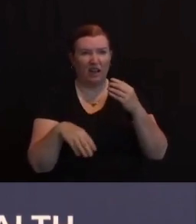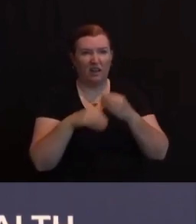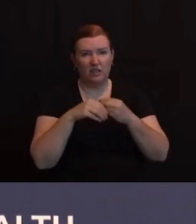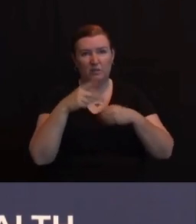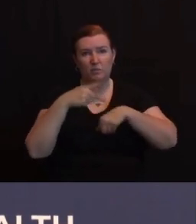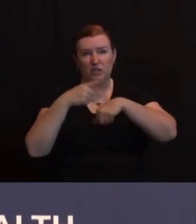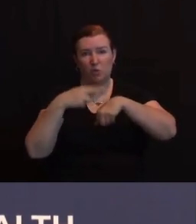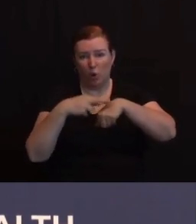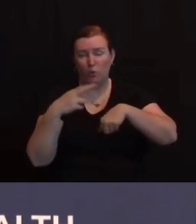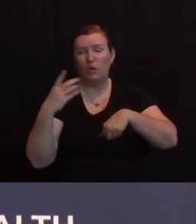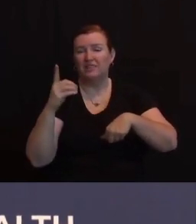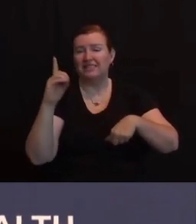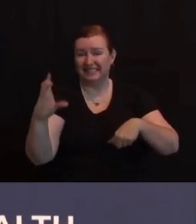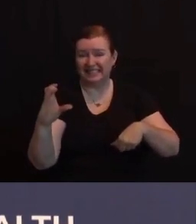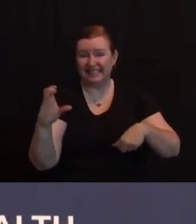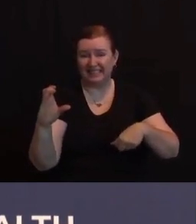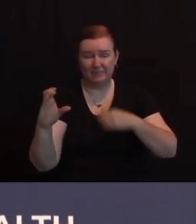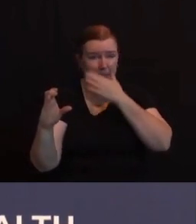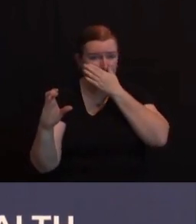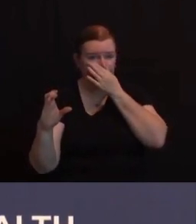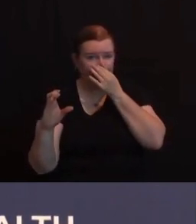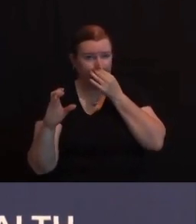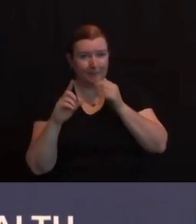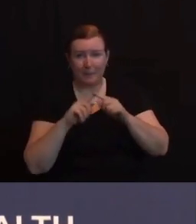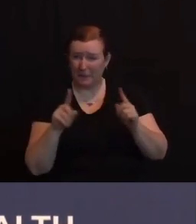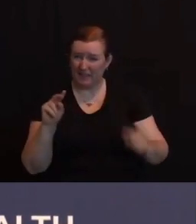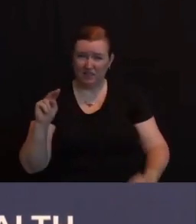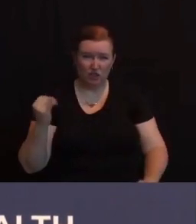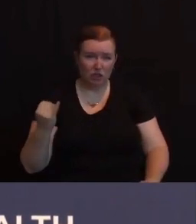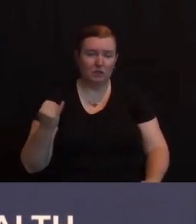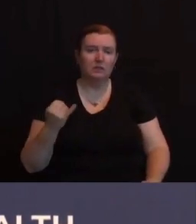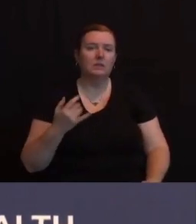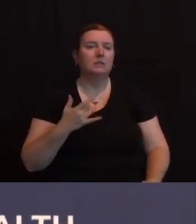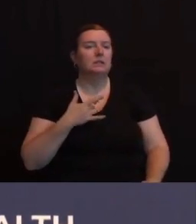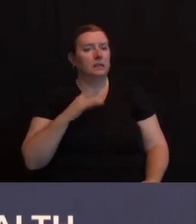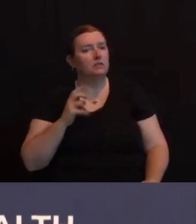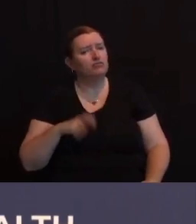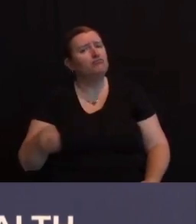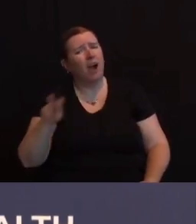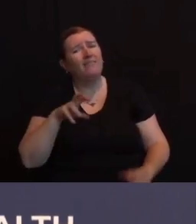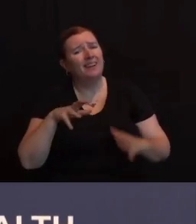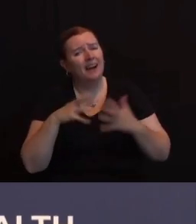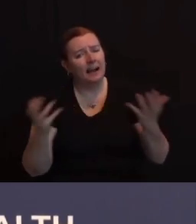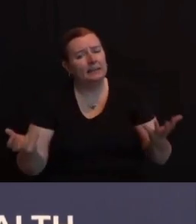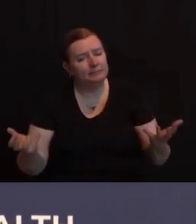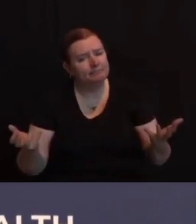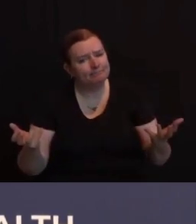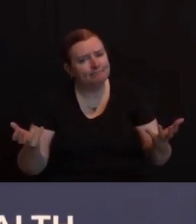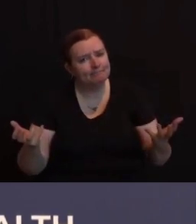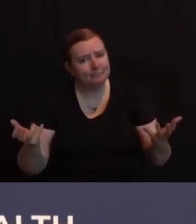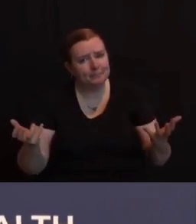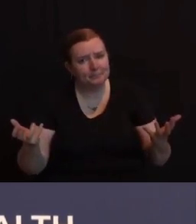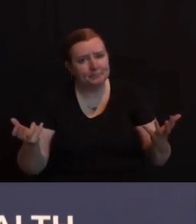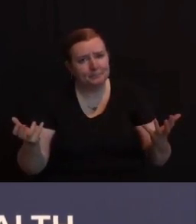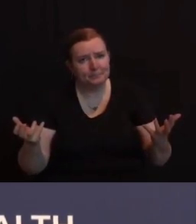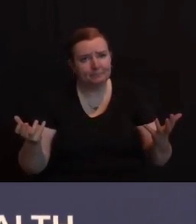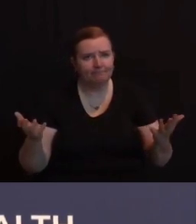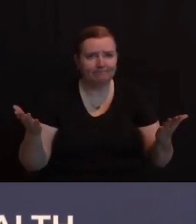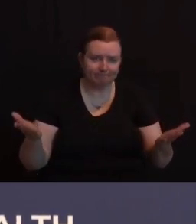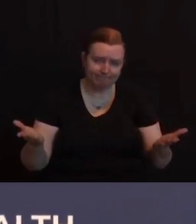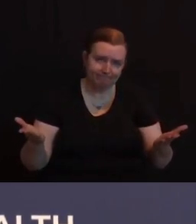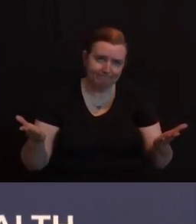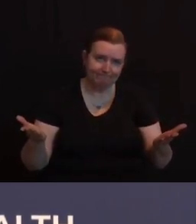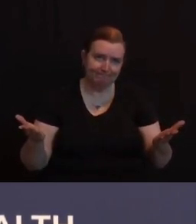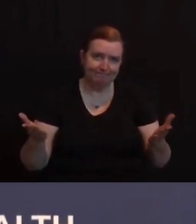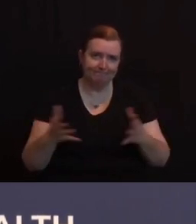there's still an enormous amount of travel of New Jerseyans historically among the states that are not on the list, which are